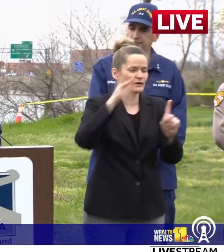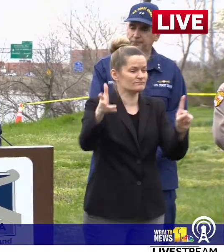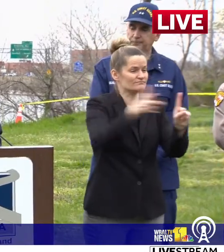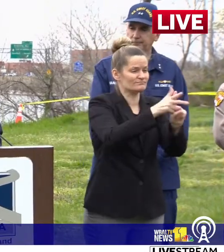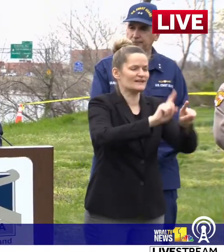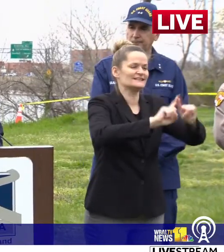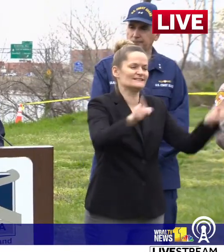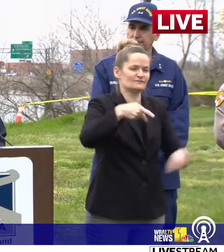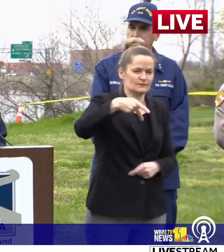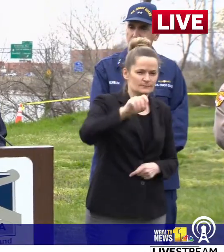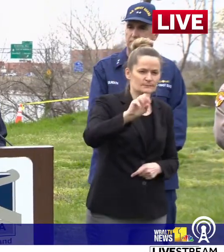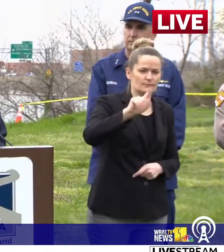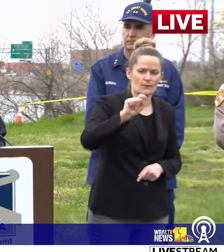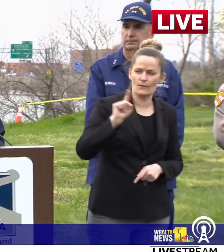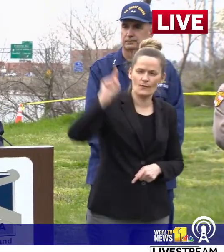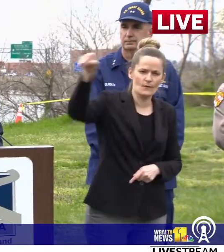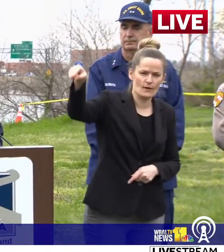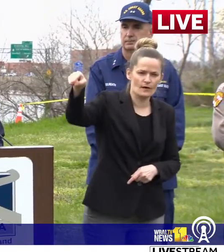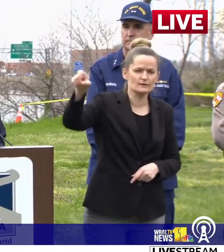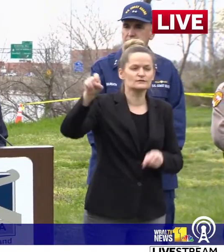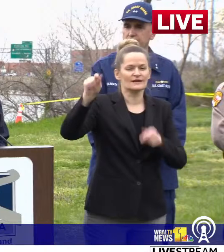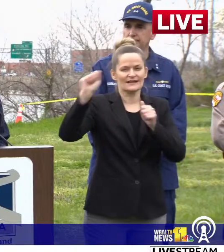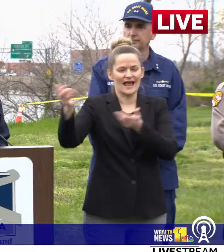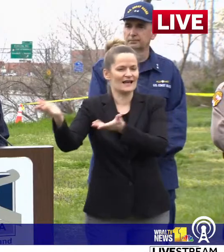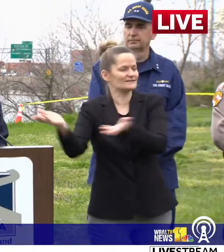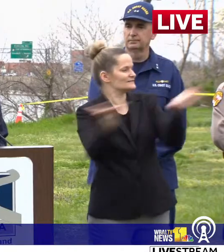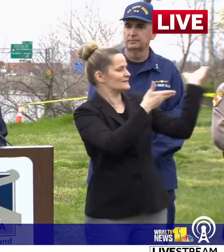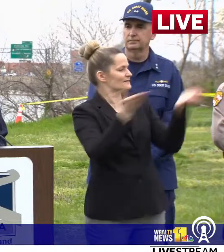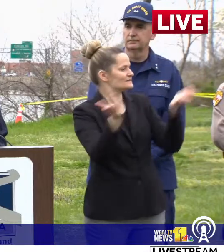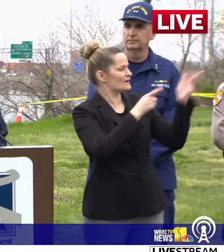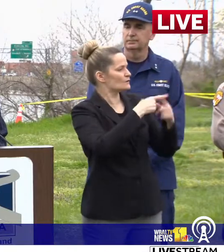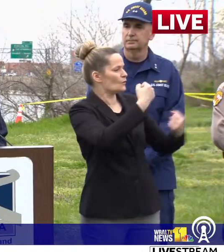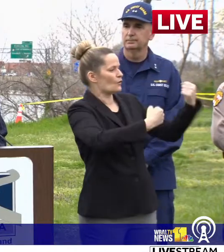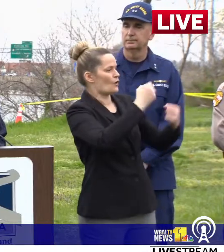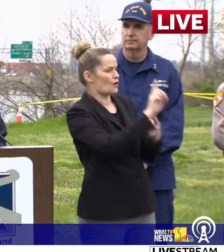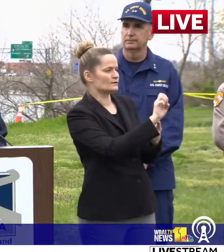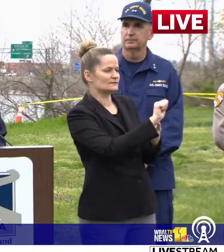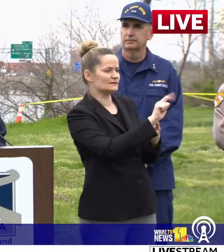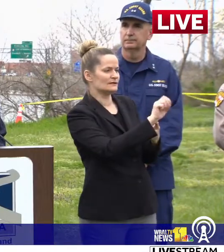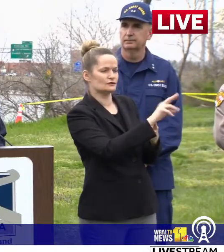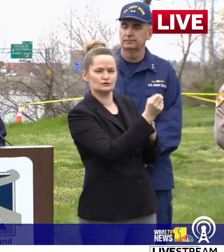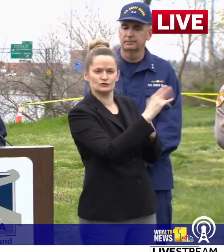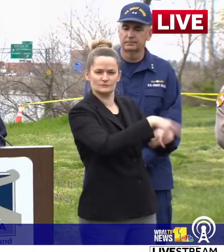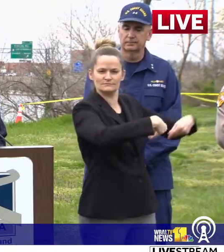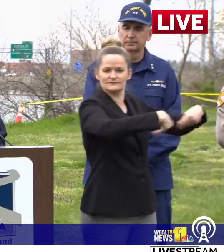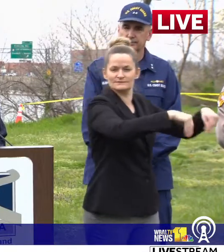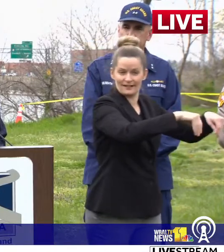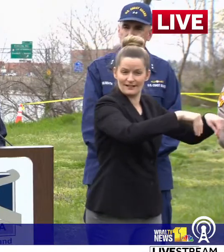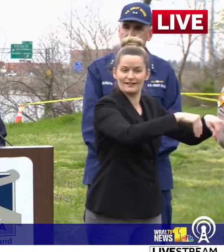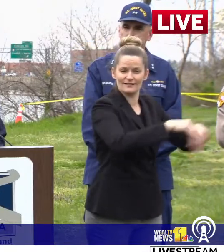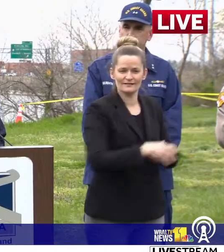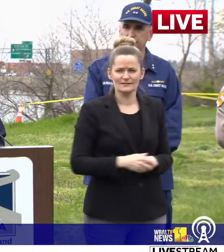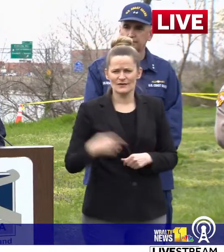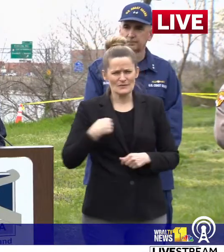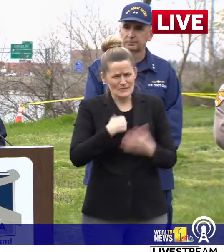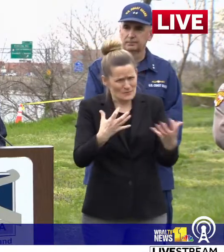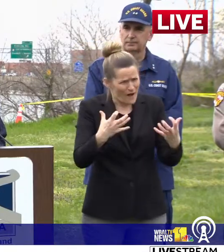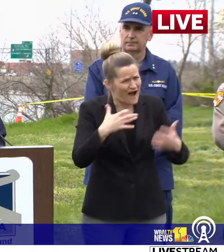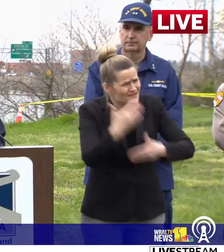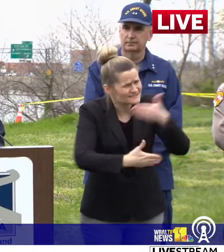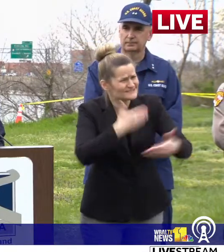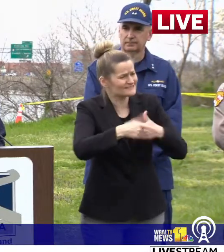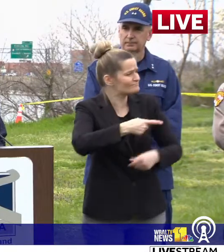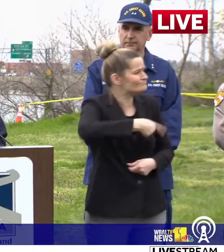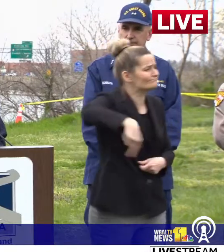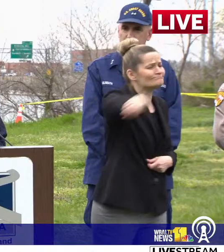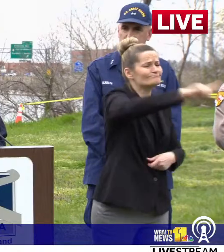can get them ready for dealerships. This is all about bringing people back to work. I also wanted to stress that the port's distribution